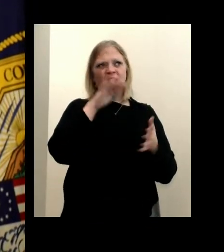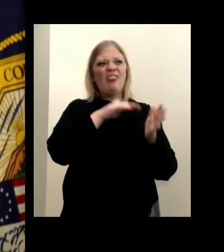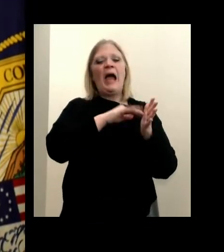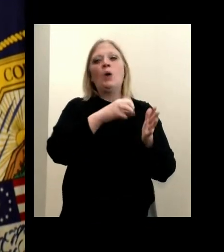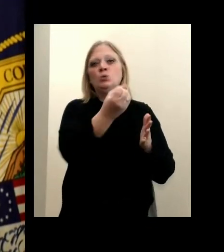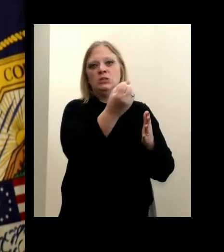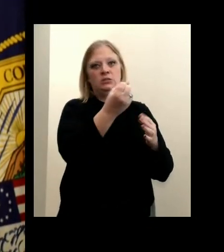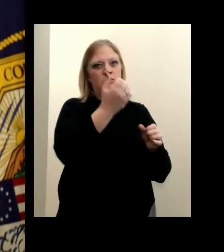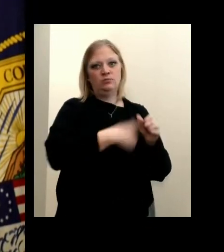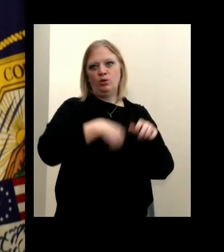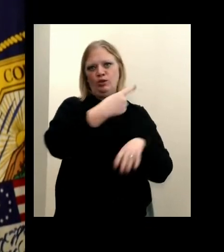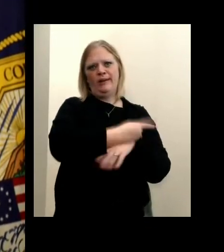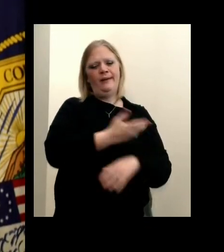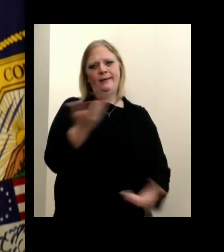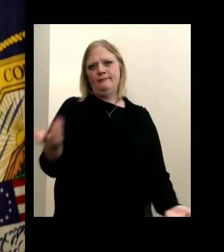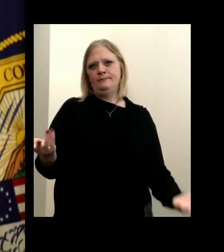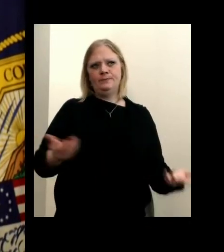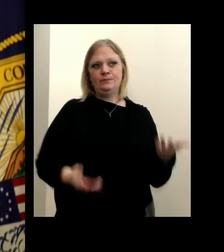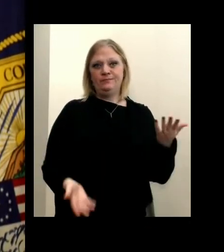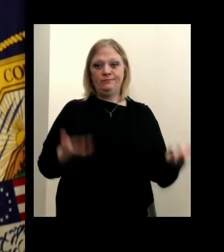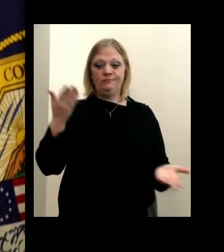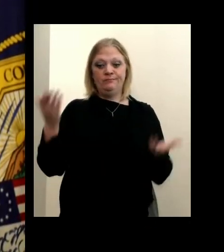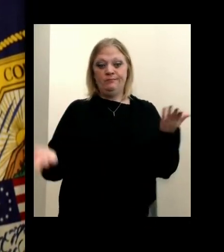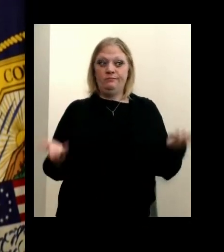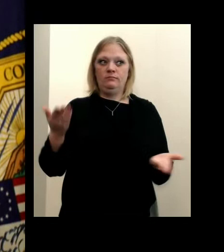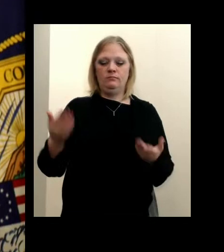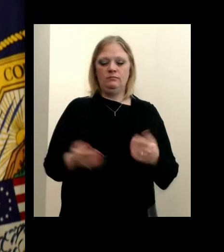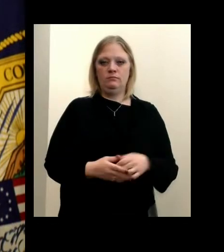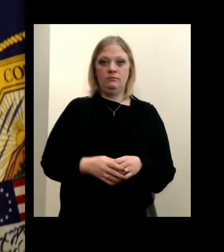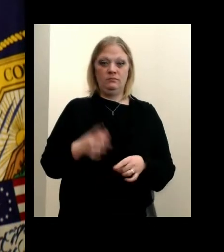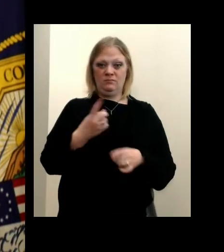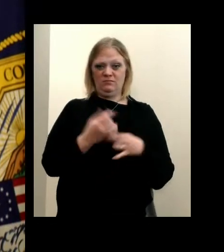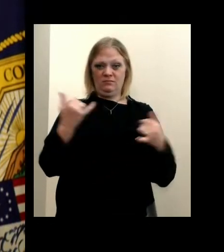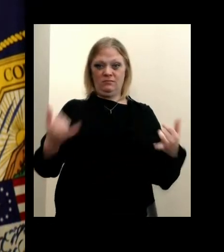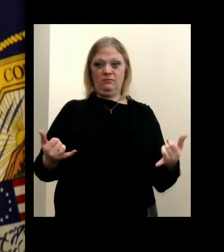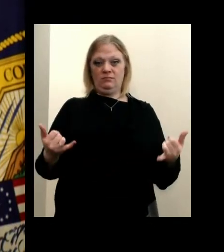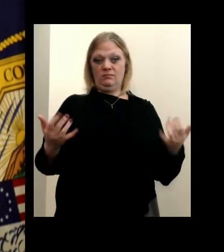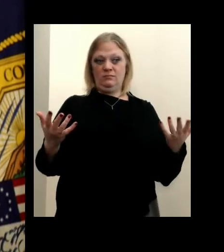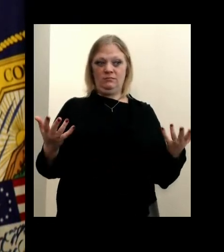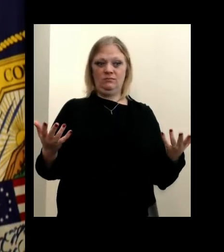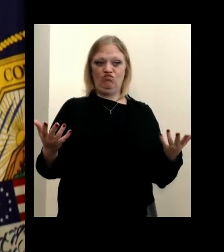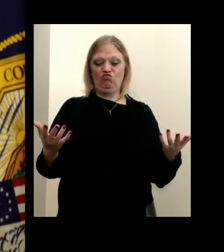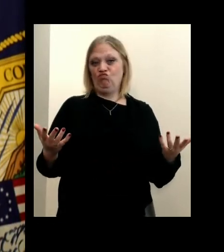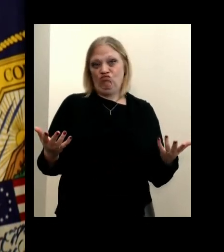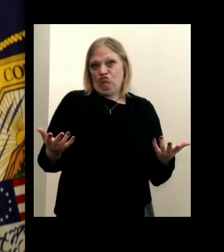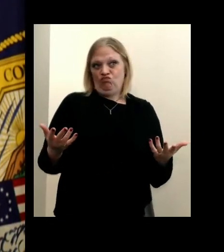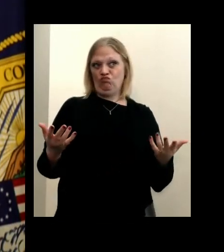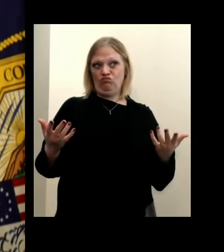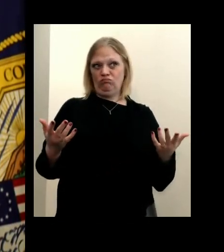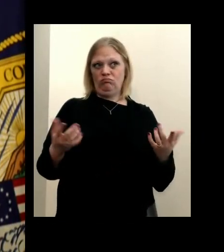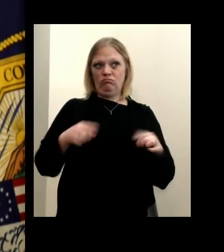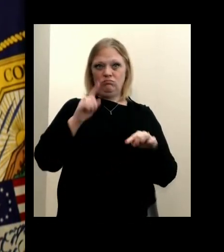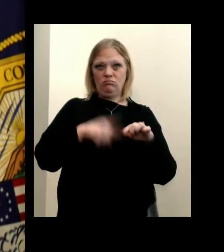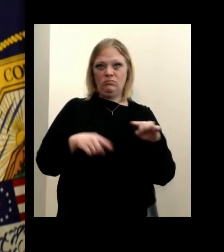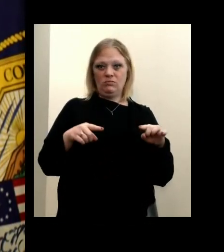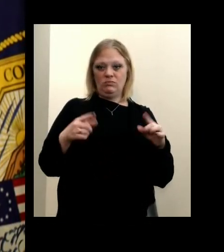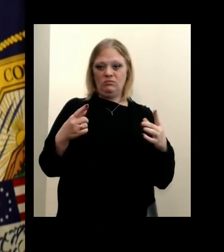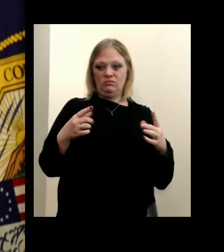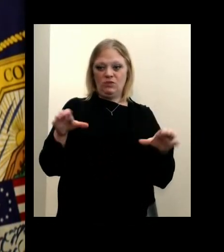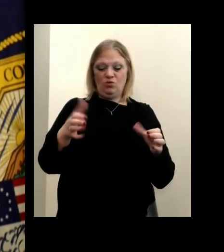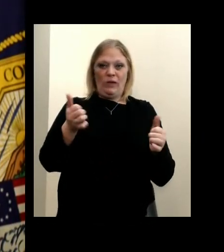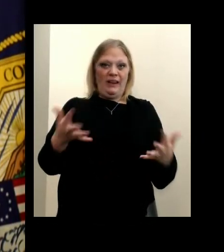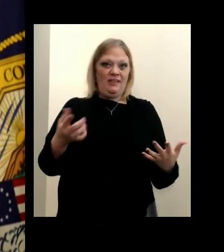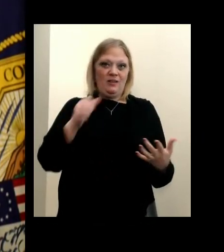day. So, but right now, there really isn't anything that can be done because we just don't have the